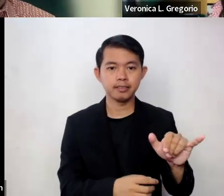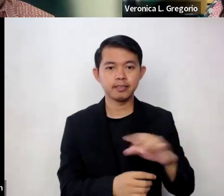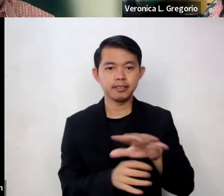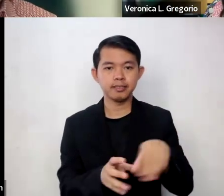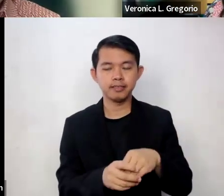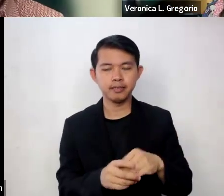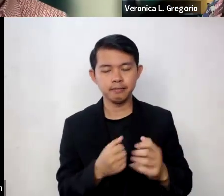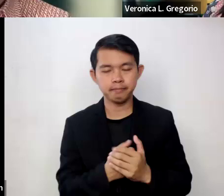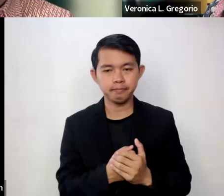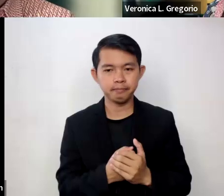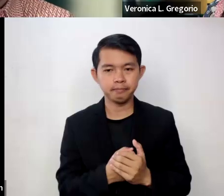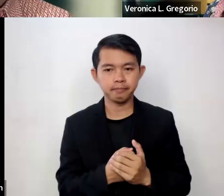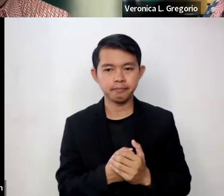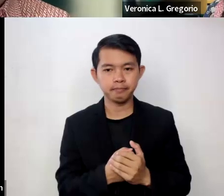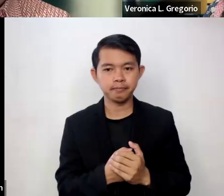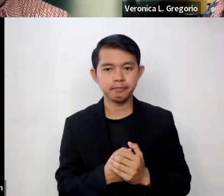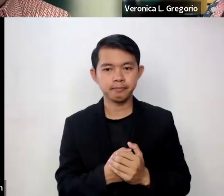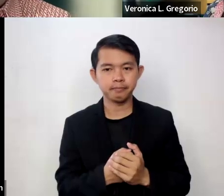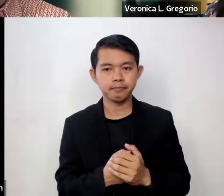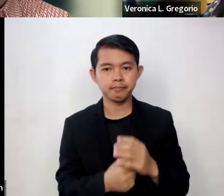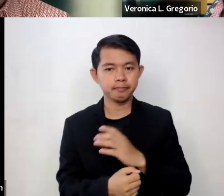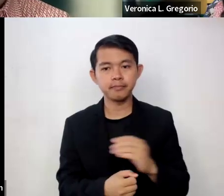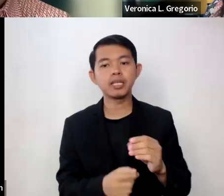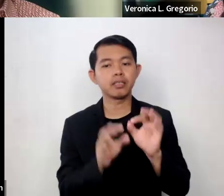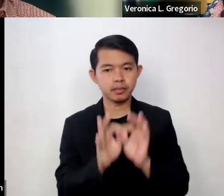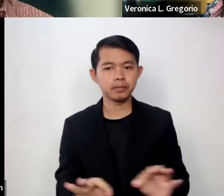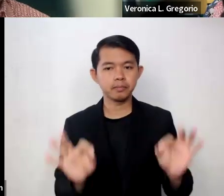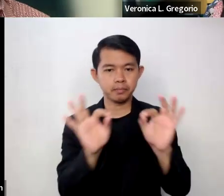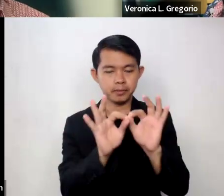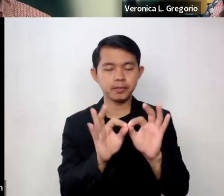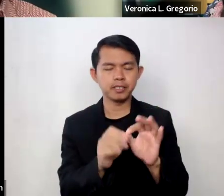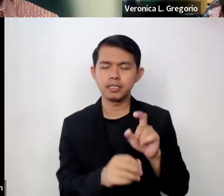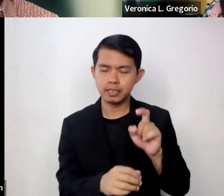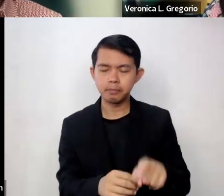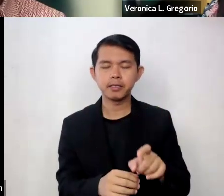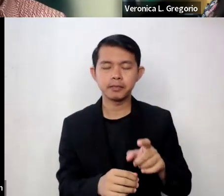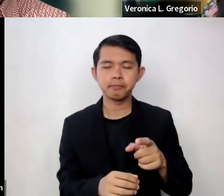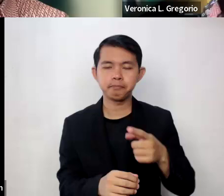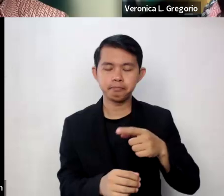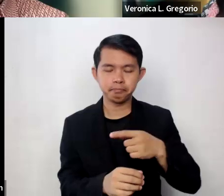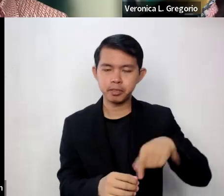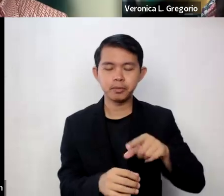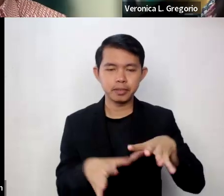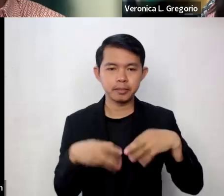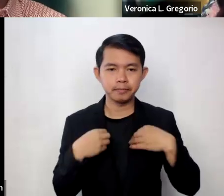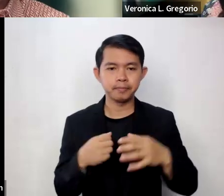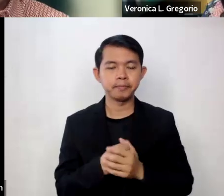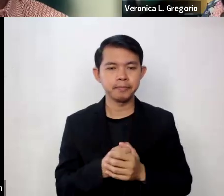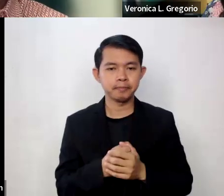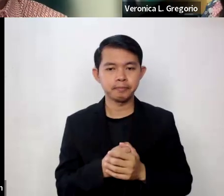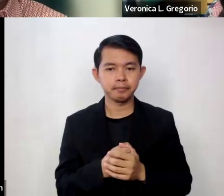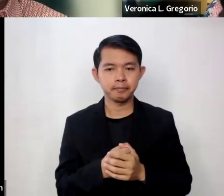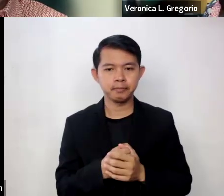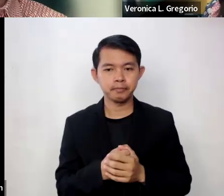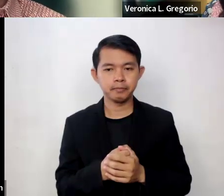Yeah. And that's important. That's one thing na Mhm. kailangang i-acknowledge. We're in the early stages, but it's